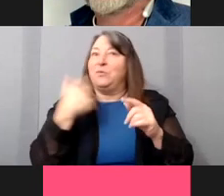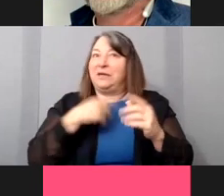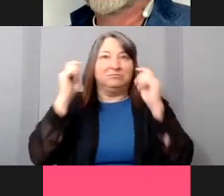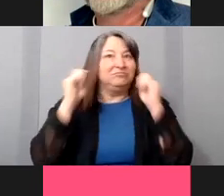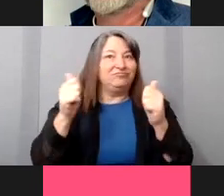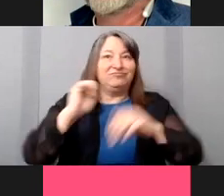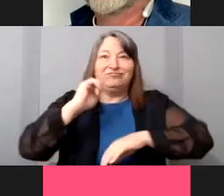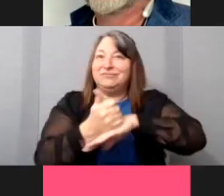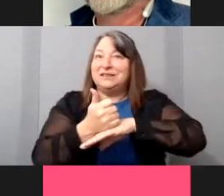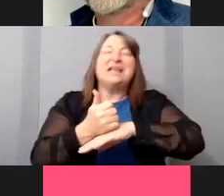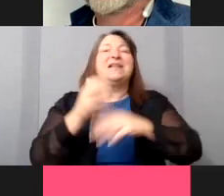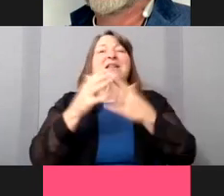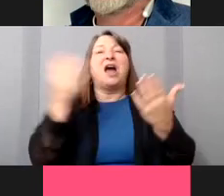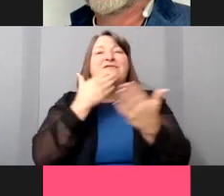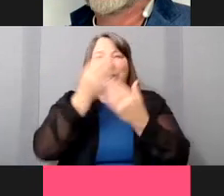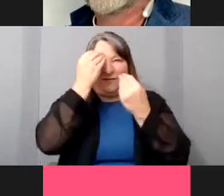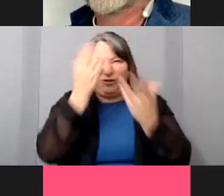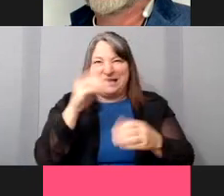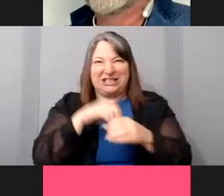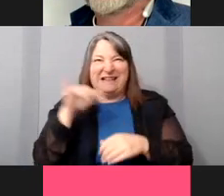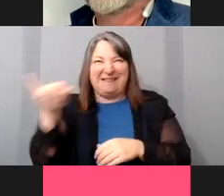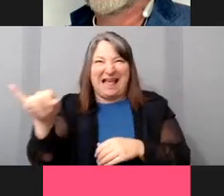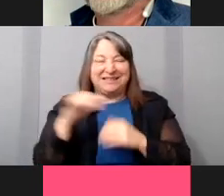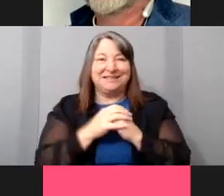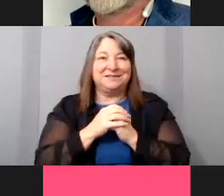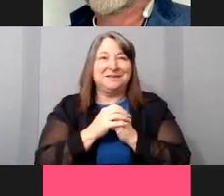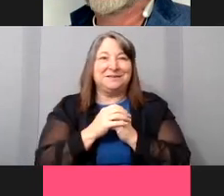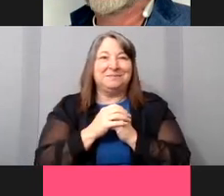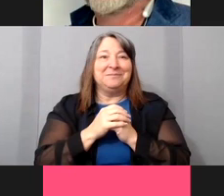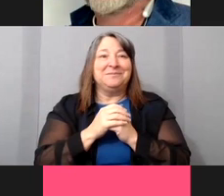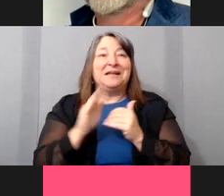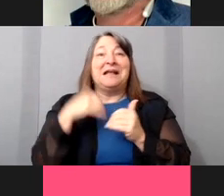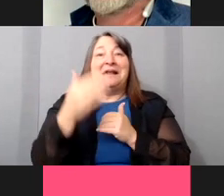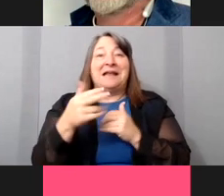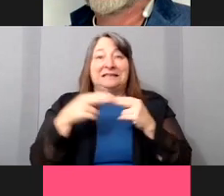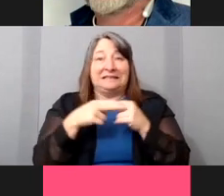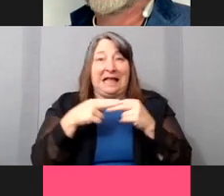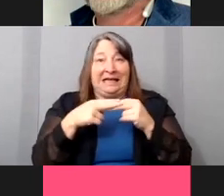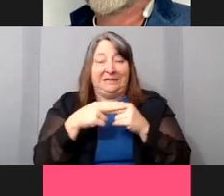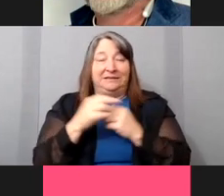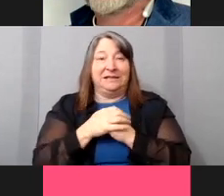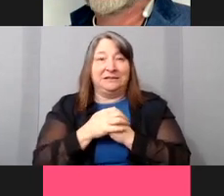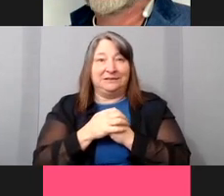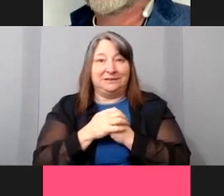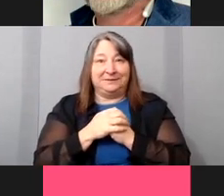that we're all in, and we'll talk about that more here in a minute. If you could go to the next slide, please.